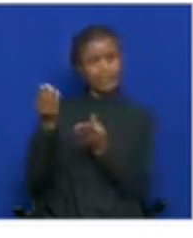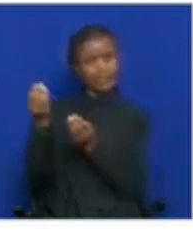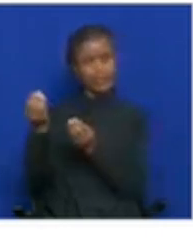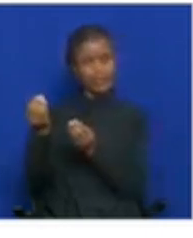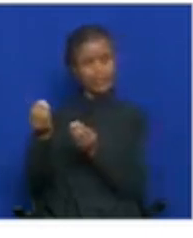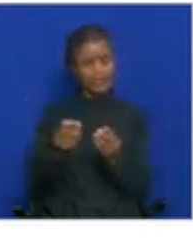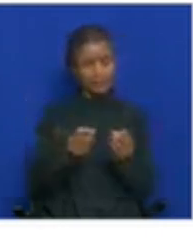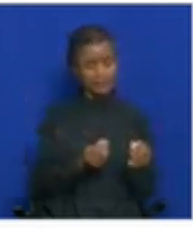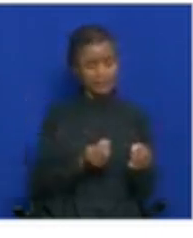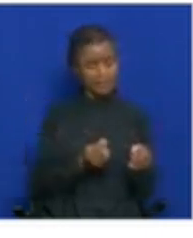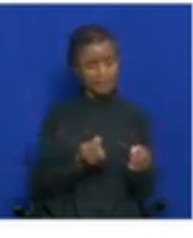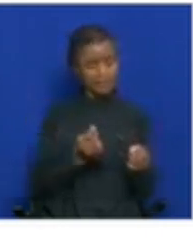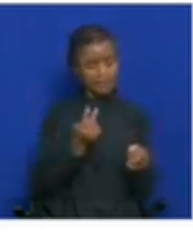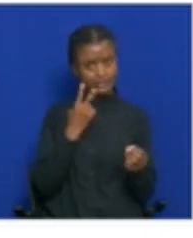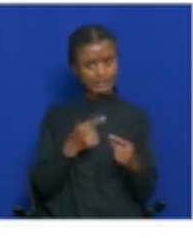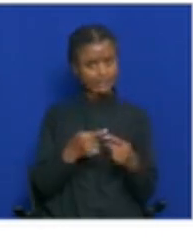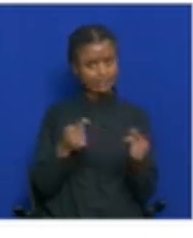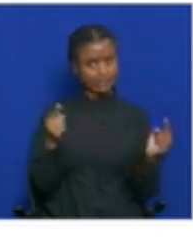Yes, I see that.